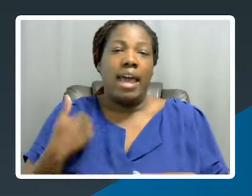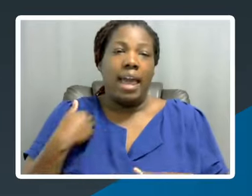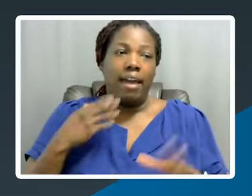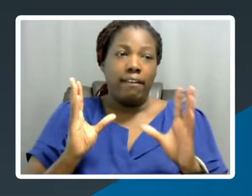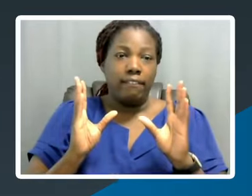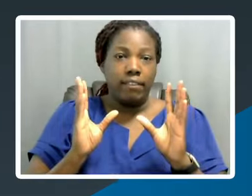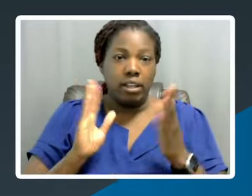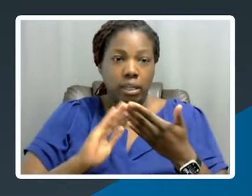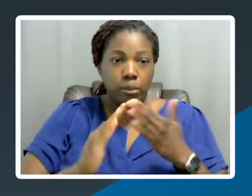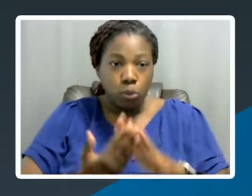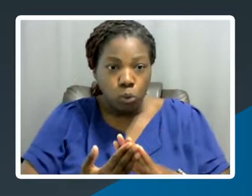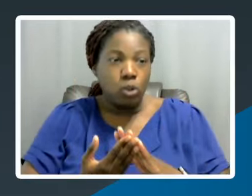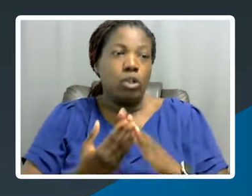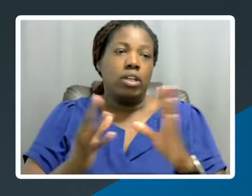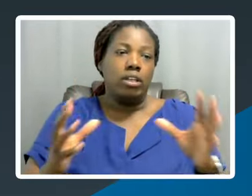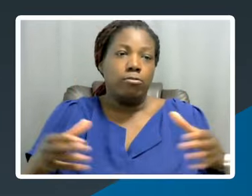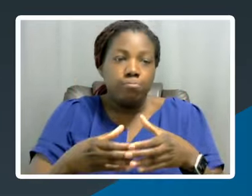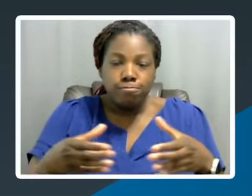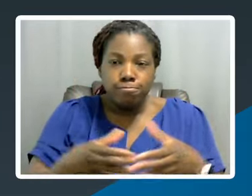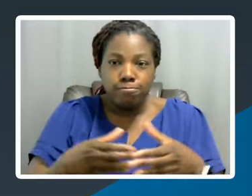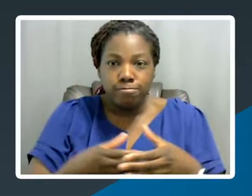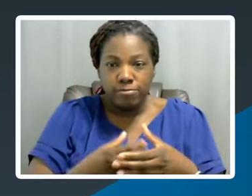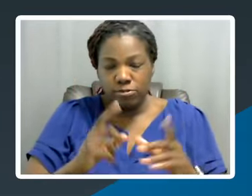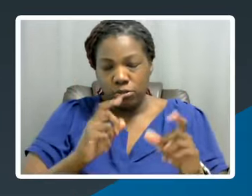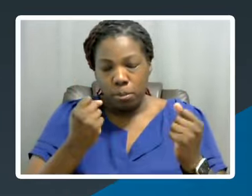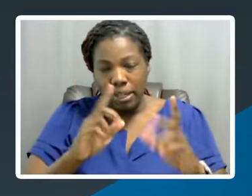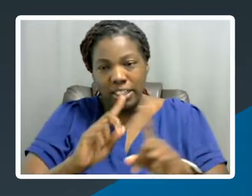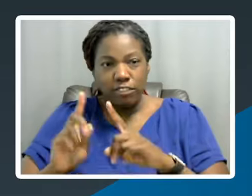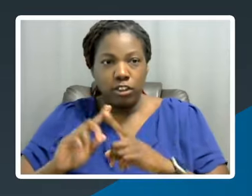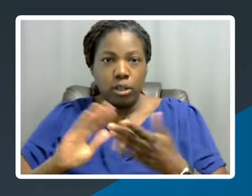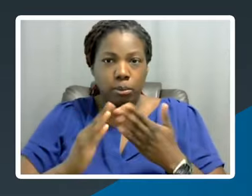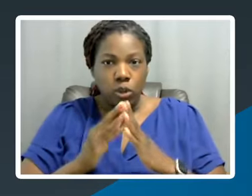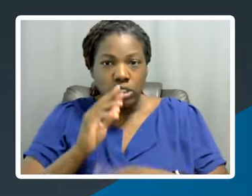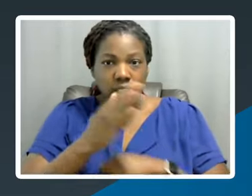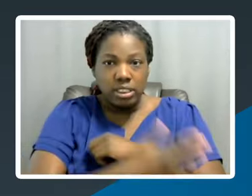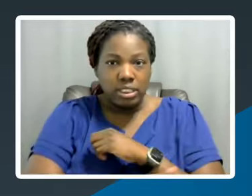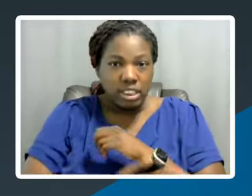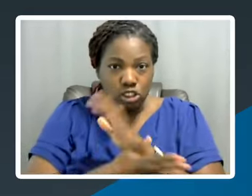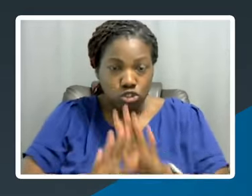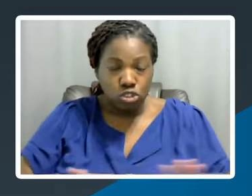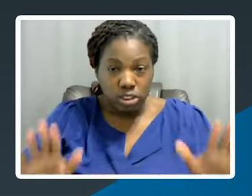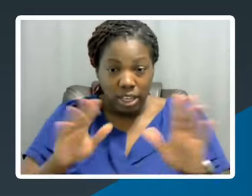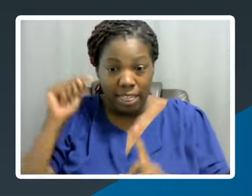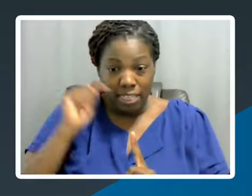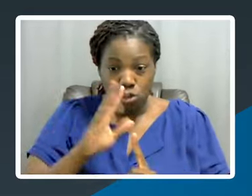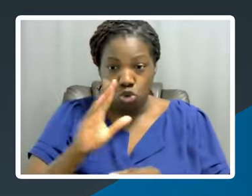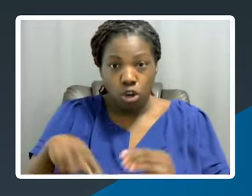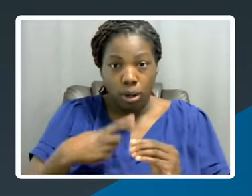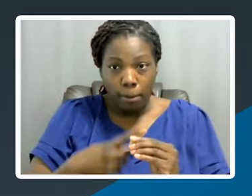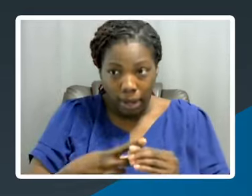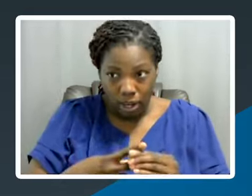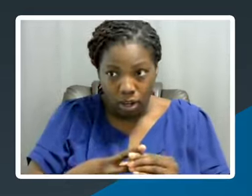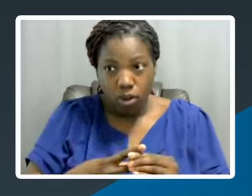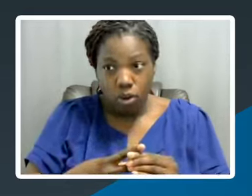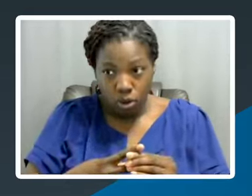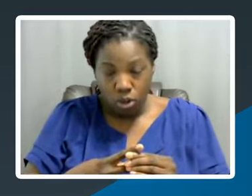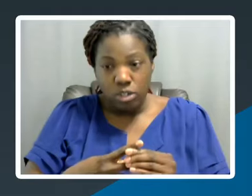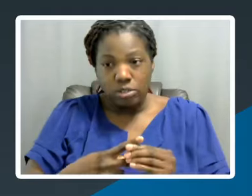conversations to communities across the nation. This particular session will highlight a session that occurred in Los